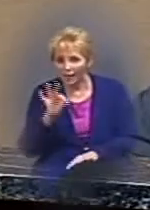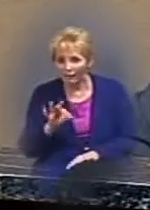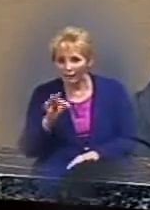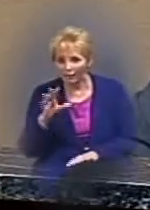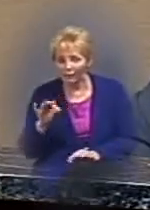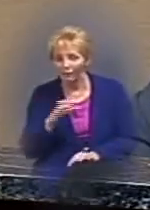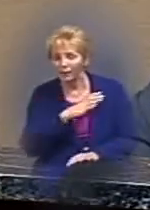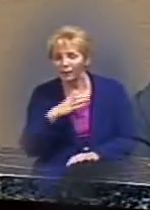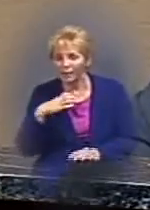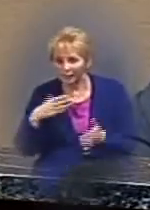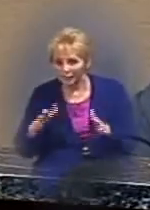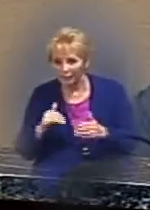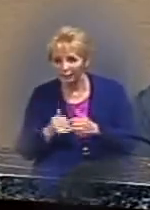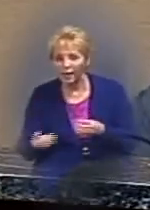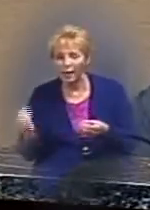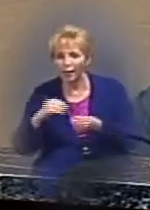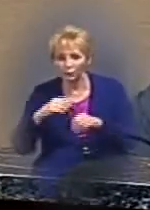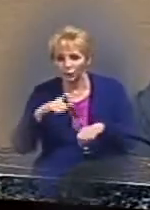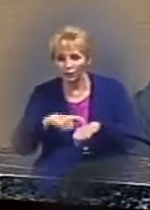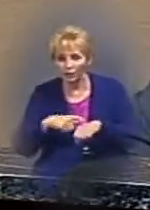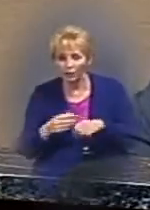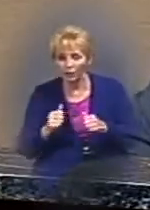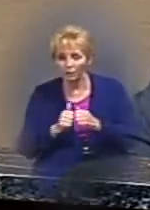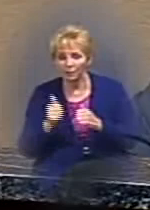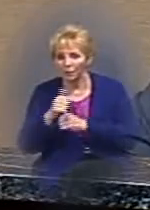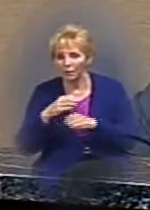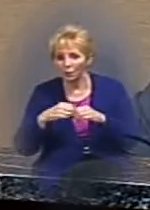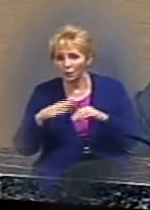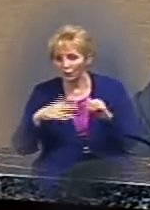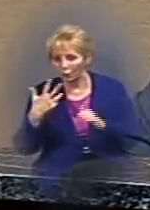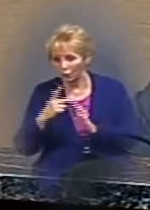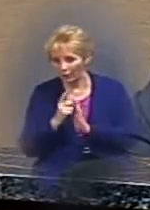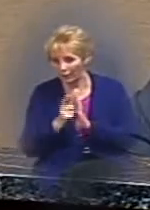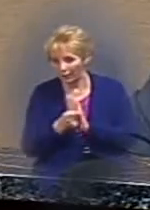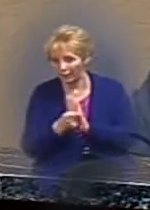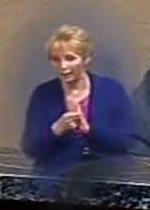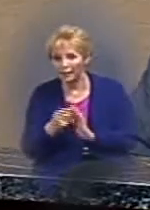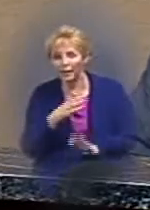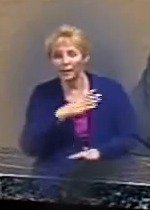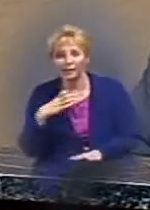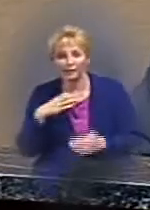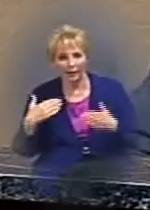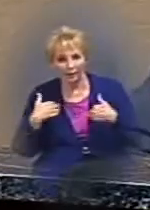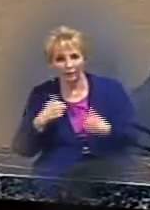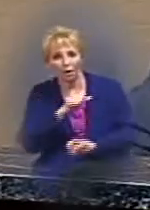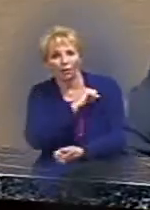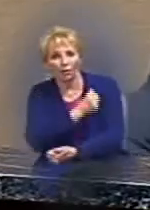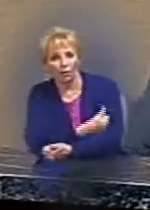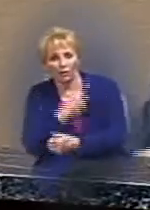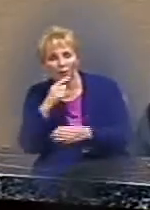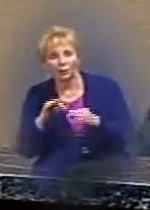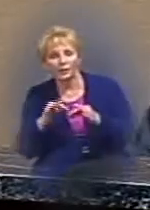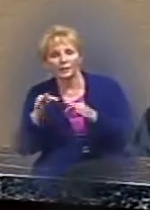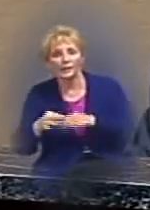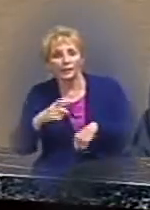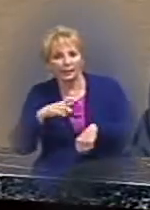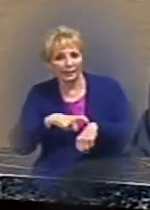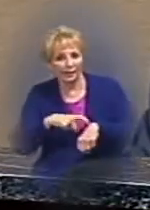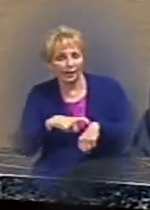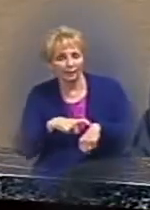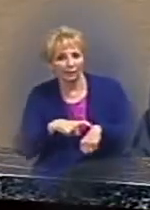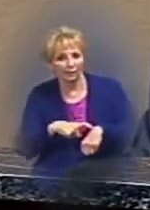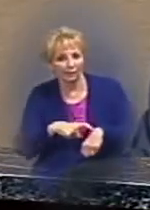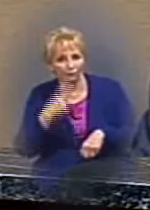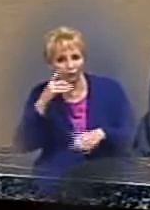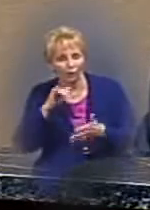so allowed, extra time beyond the normal 3 minutes. And council would also have the authority to extend the time for